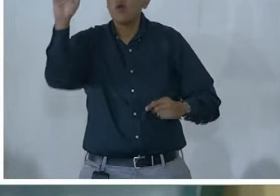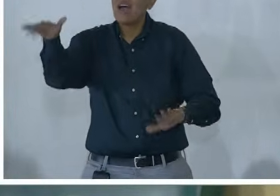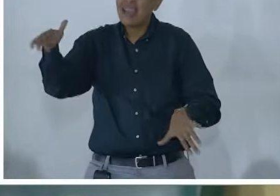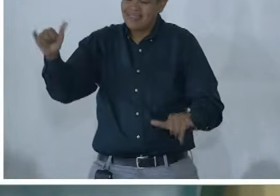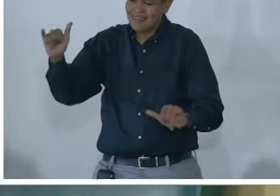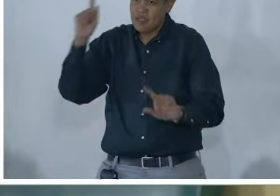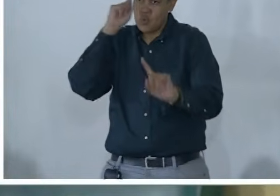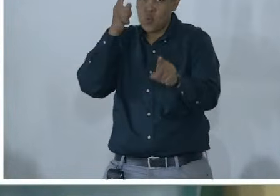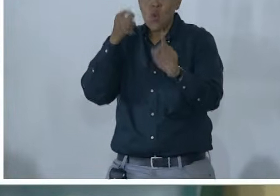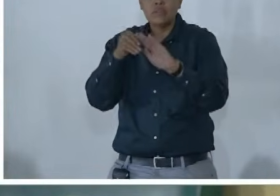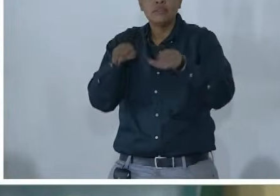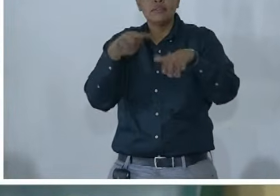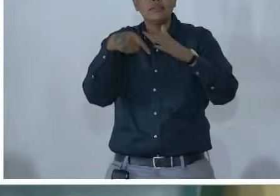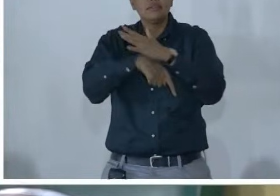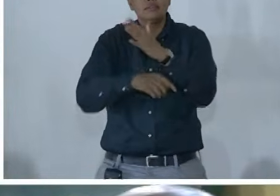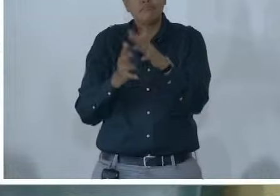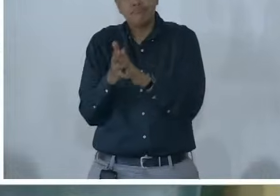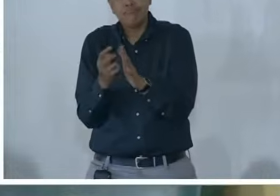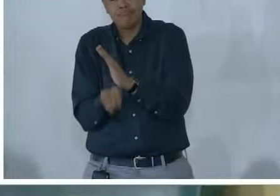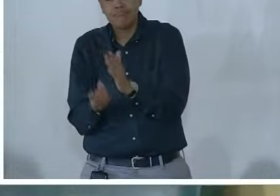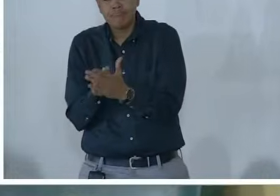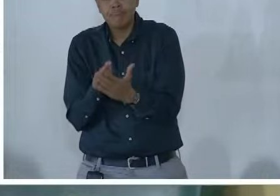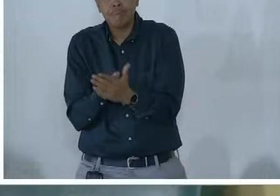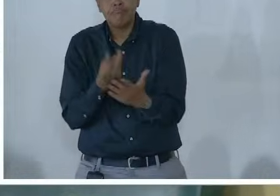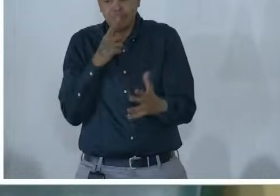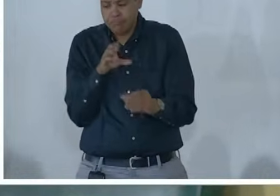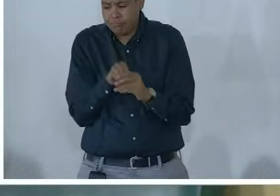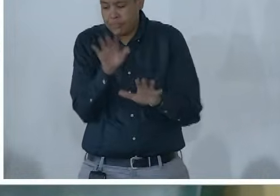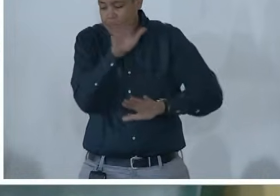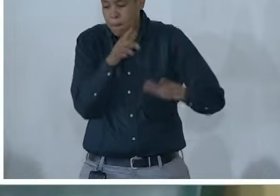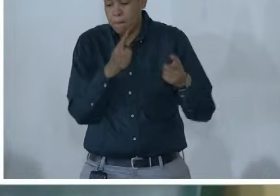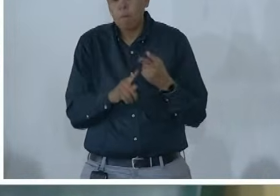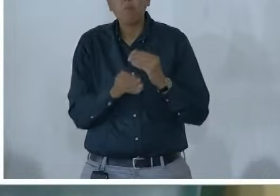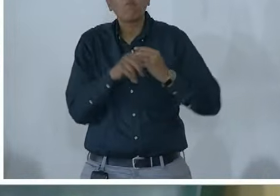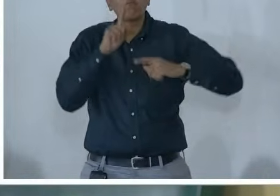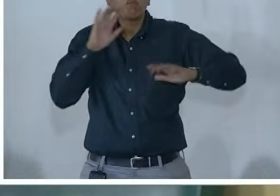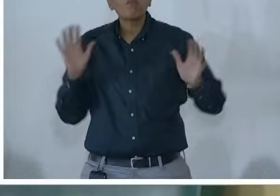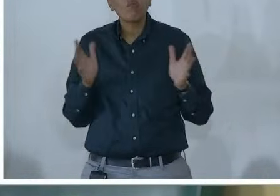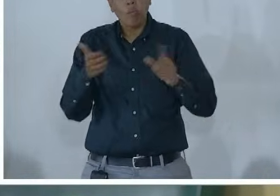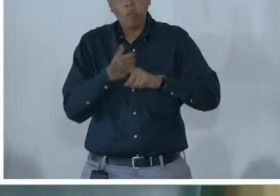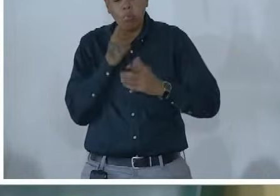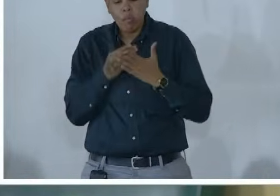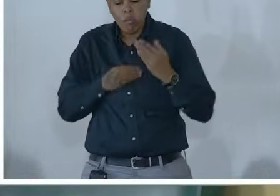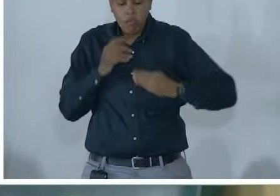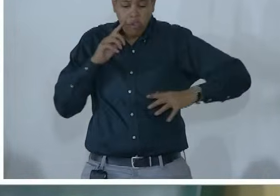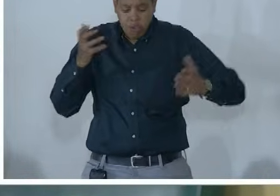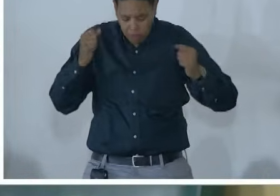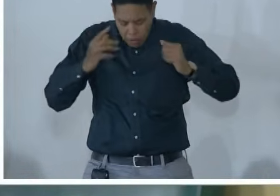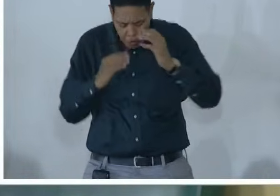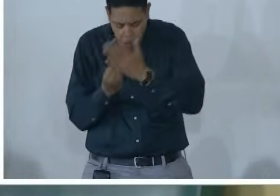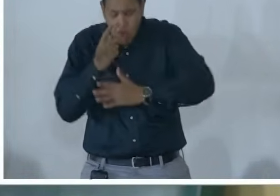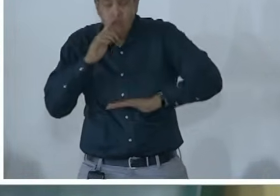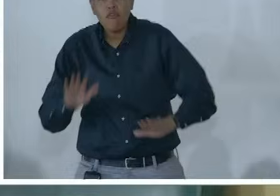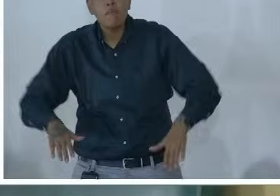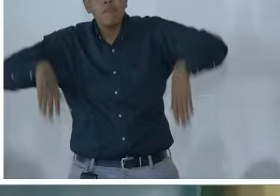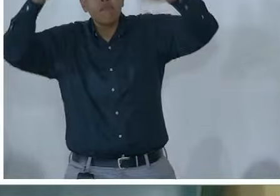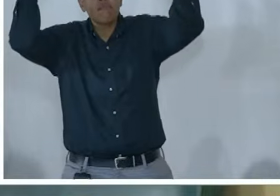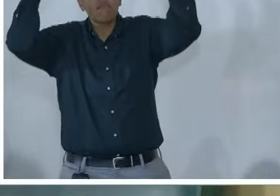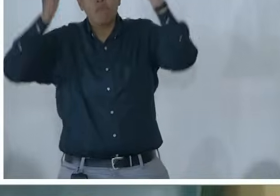continued deepening financial inclusion and stimulating of economic growth from the ground